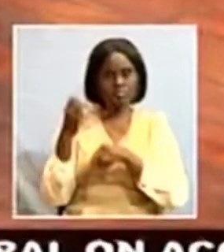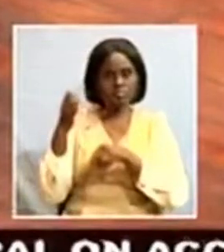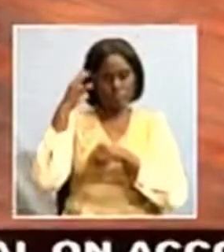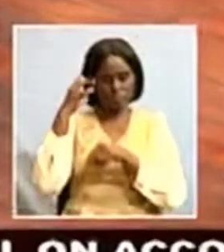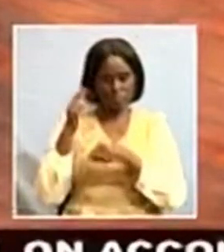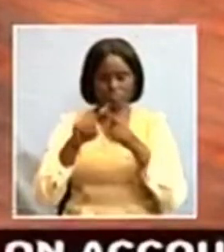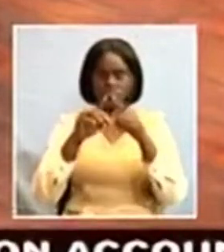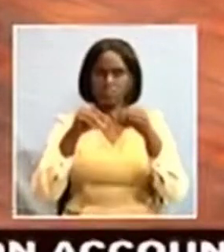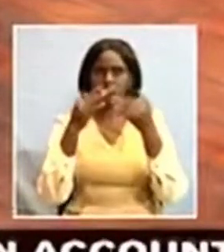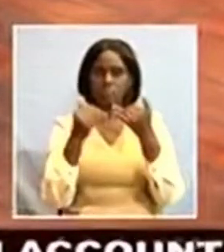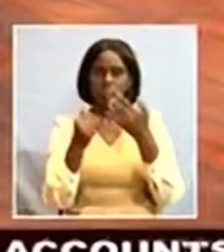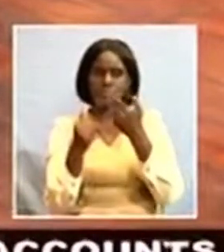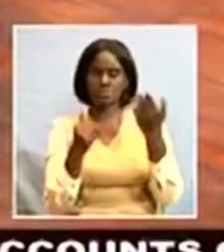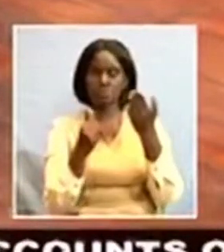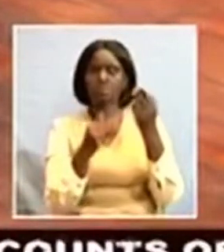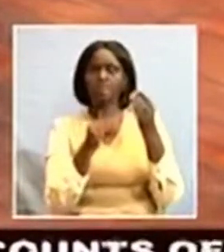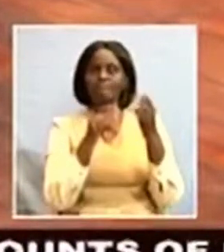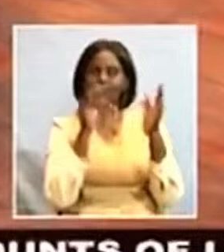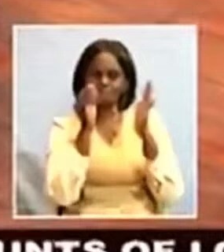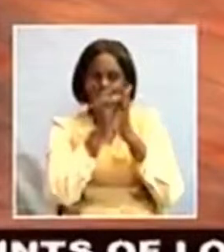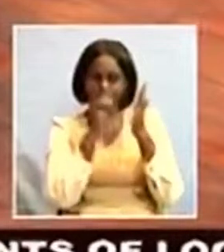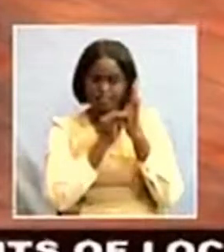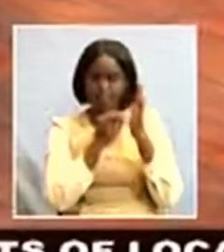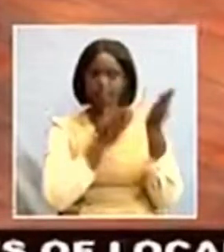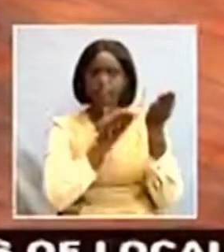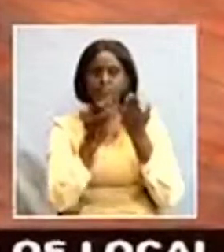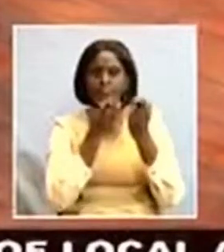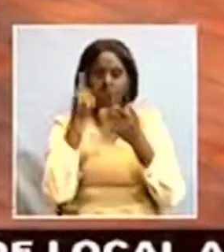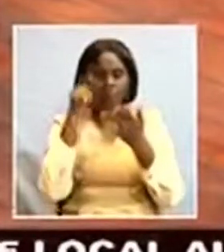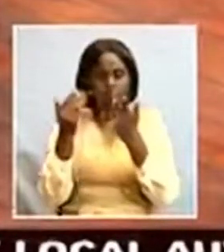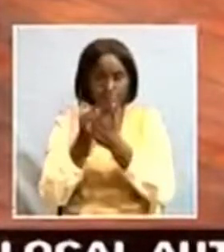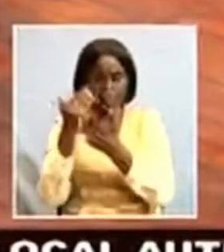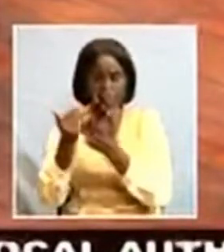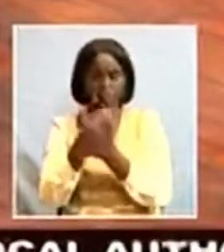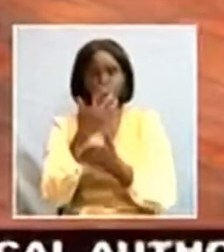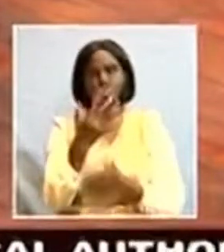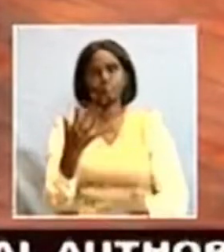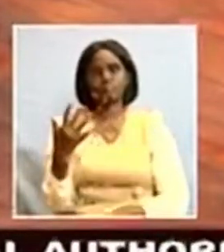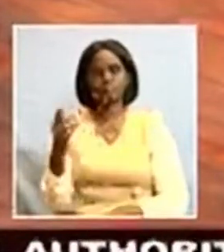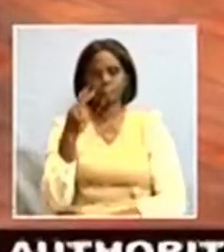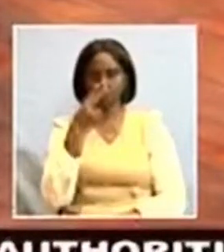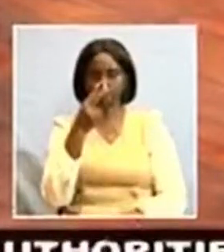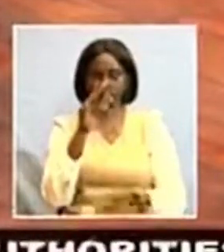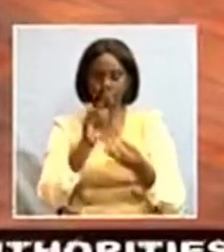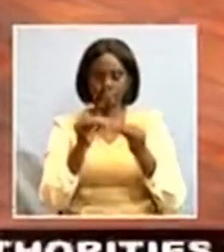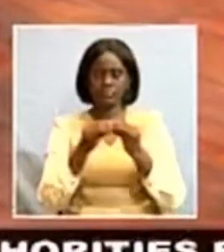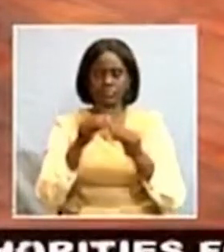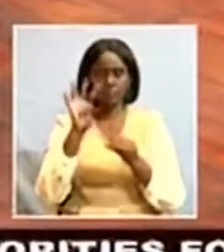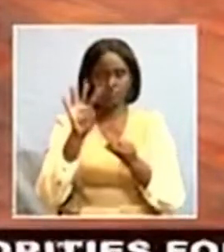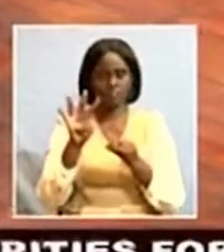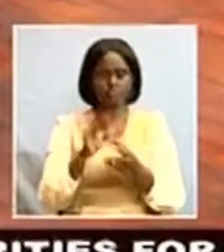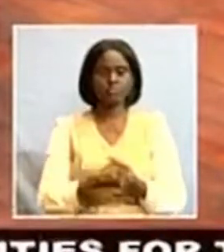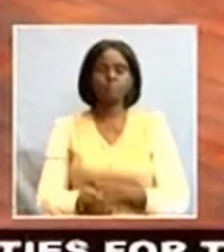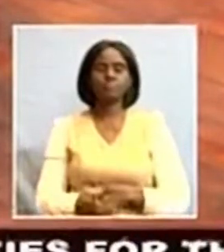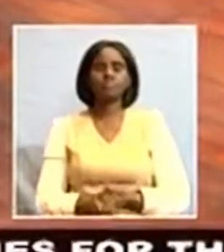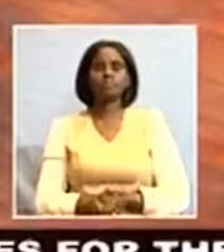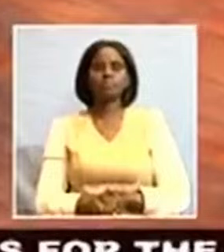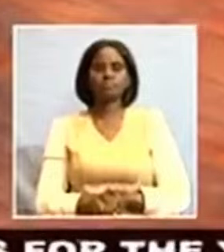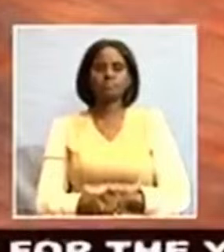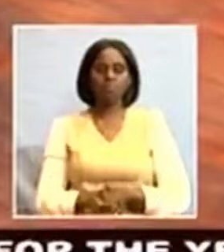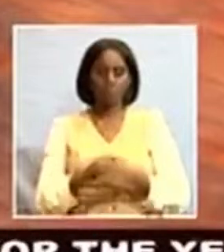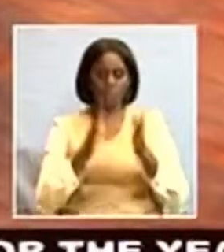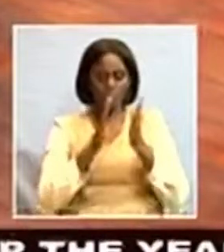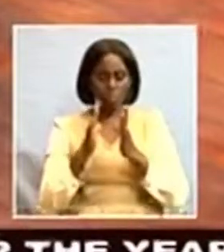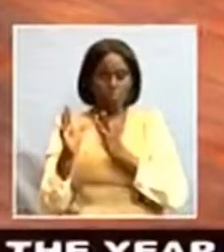who provided the inscription service for the newly acquired assets. See appendix number 4.